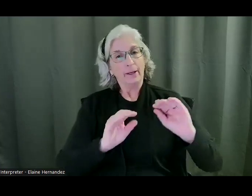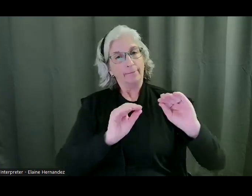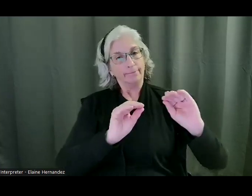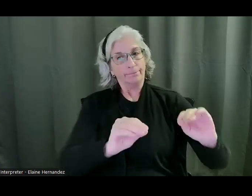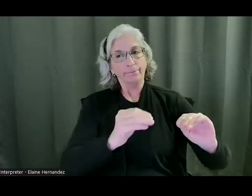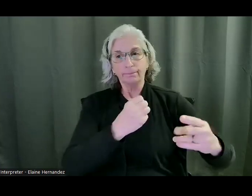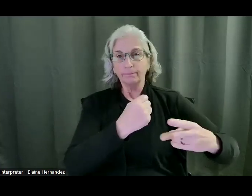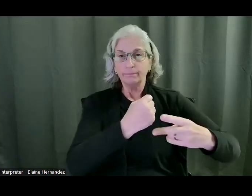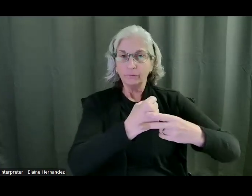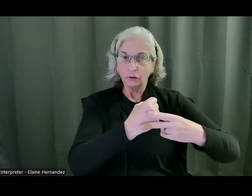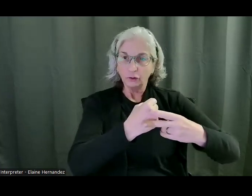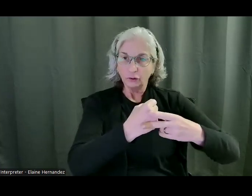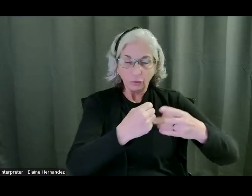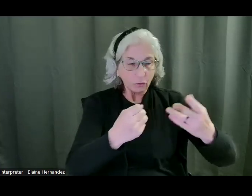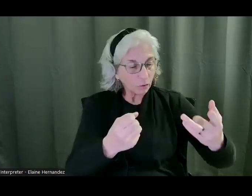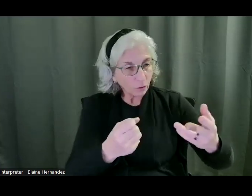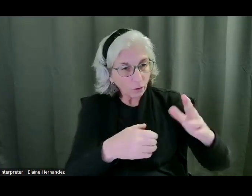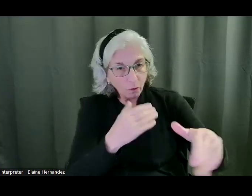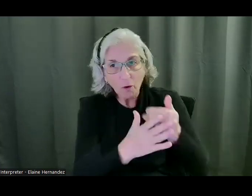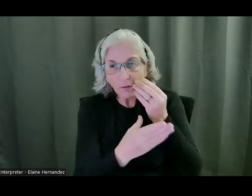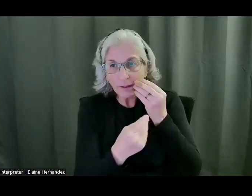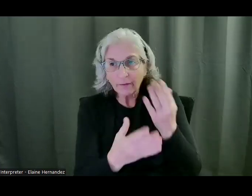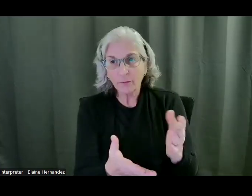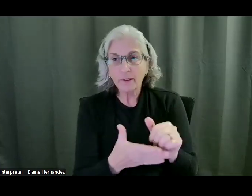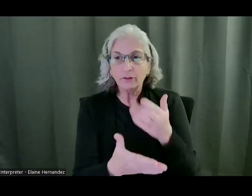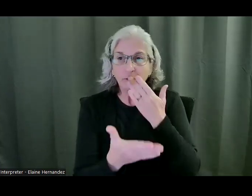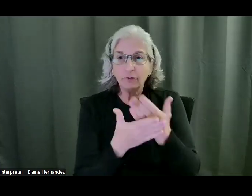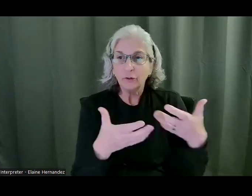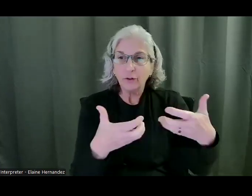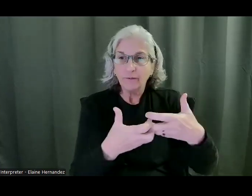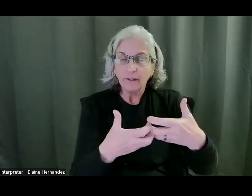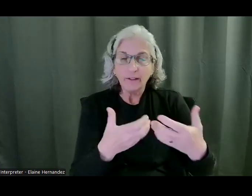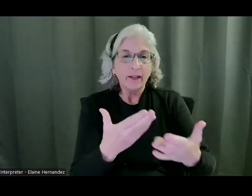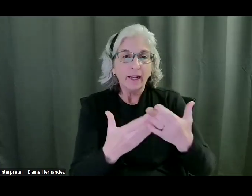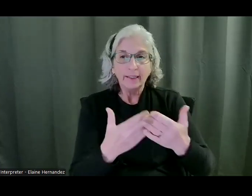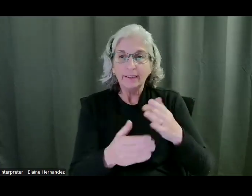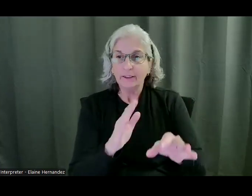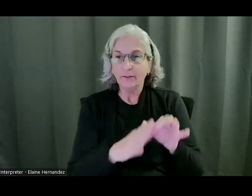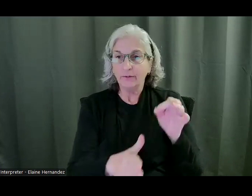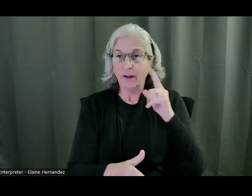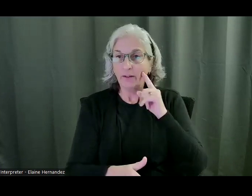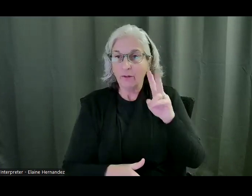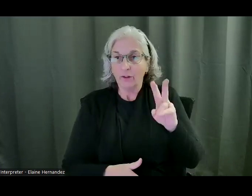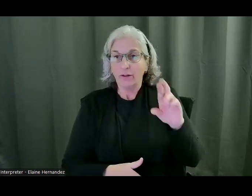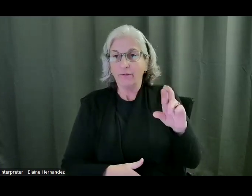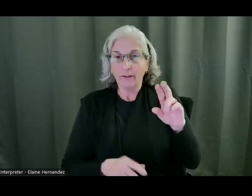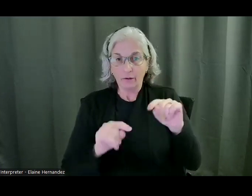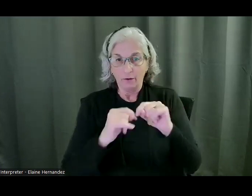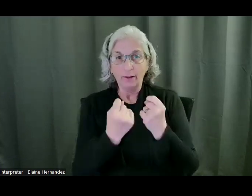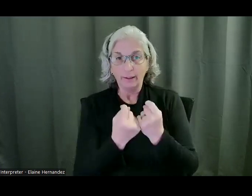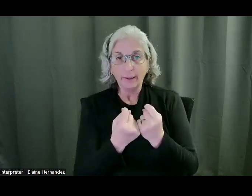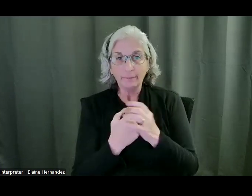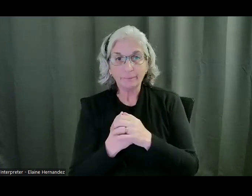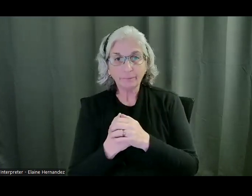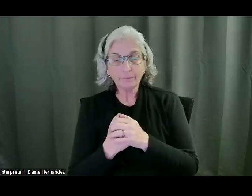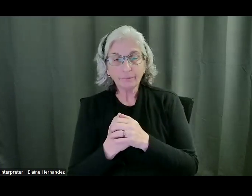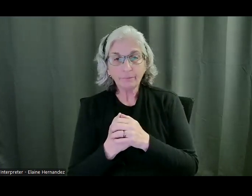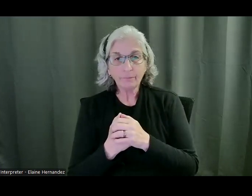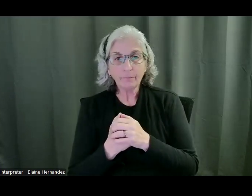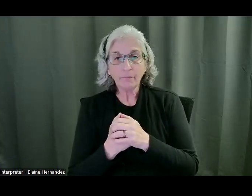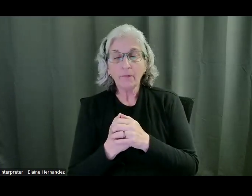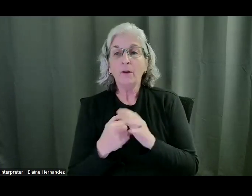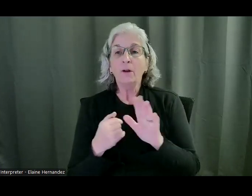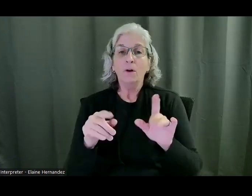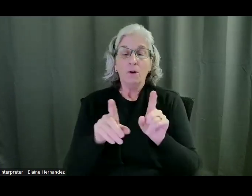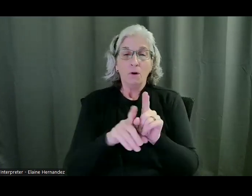was a good fit and easy to find for our VR team. We wanted to look at